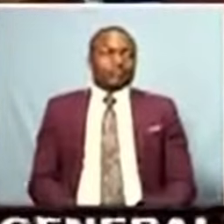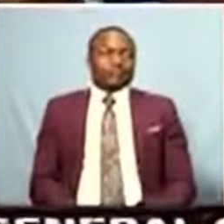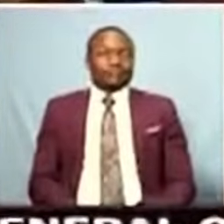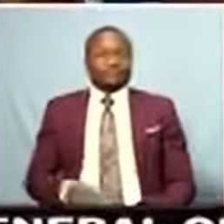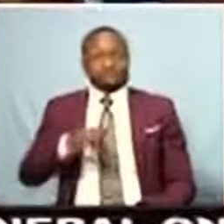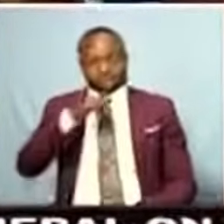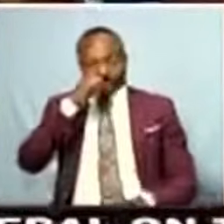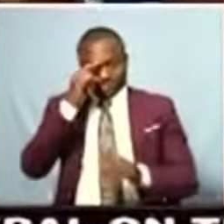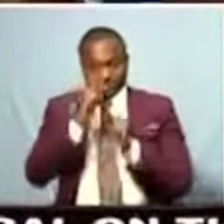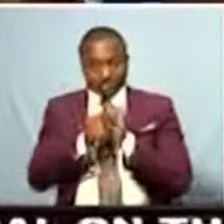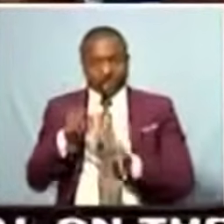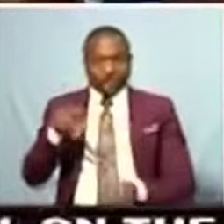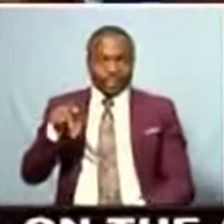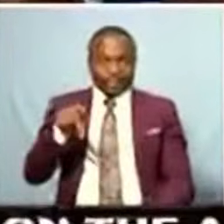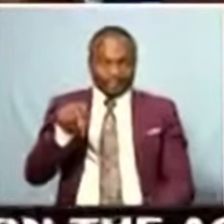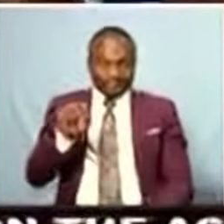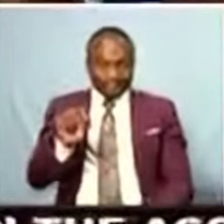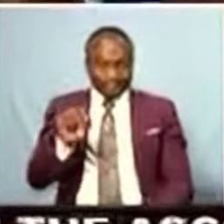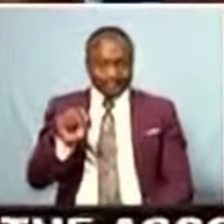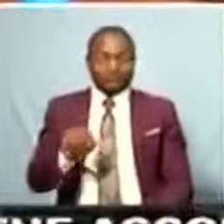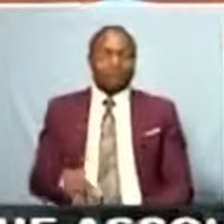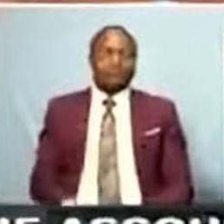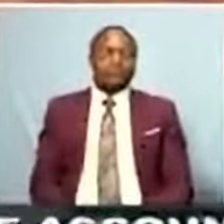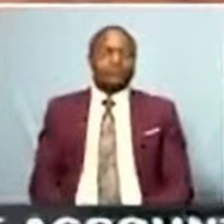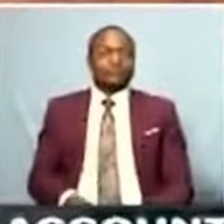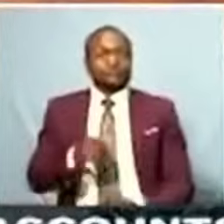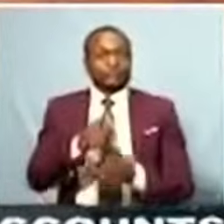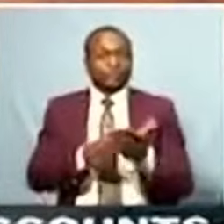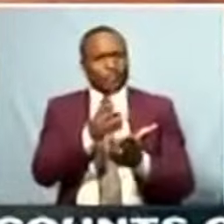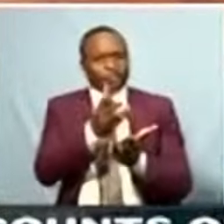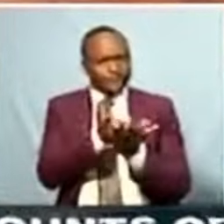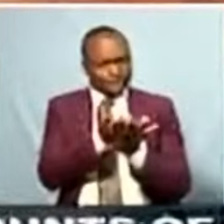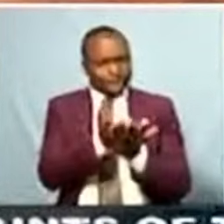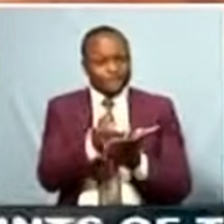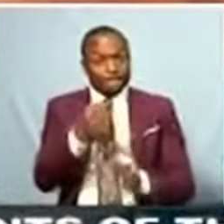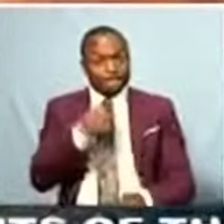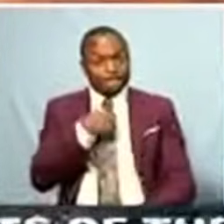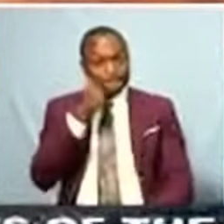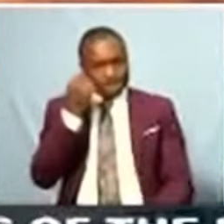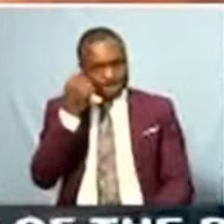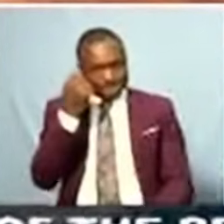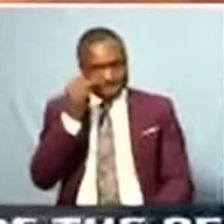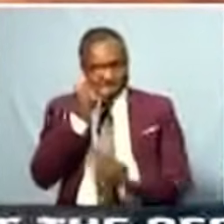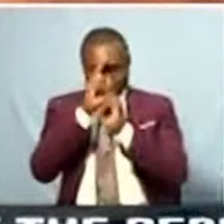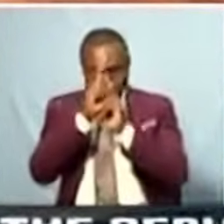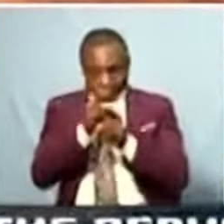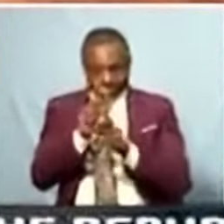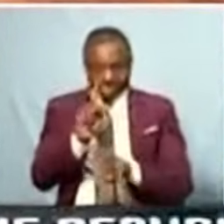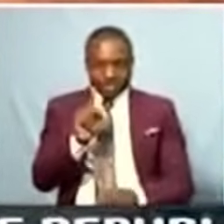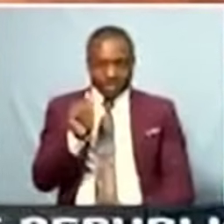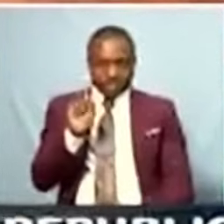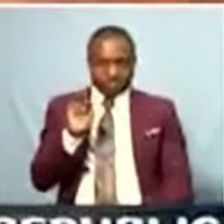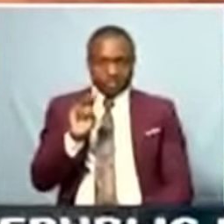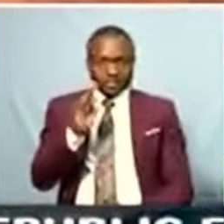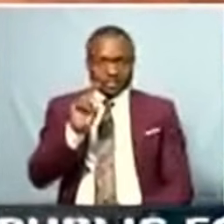Because PS, I think from what you submitted, I do understand, Honorable Kambita. It's like you pay someone almost the